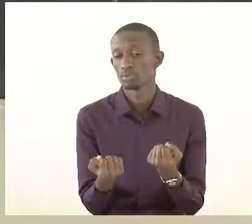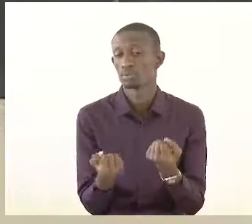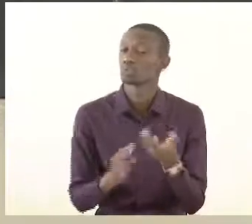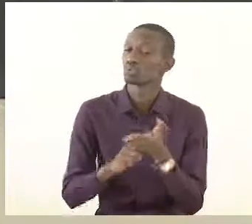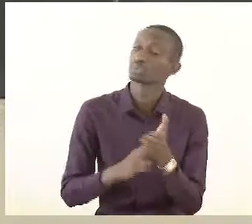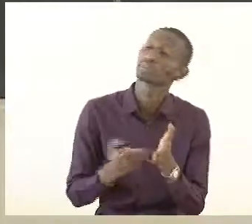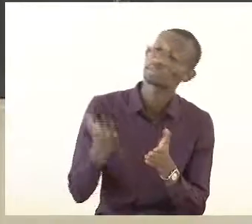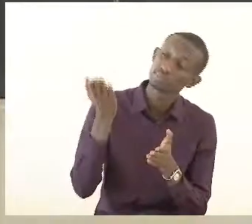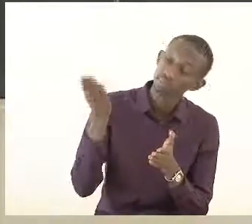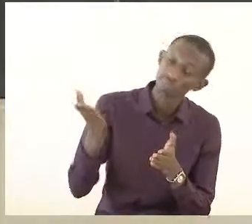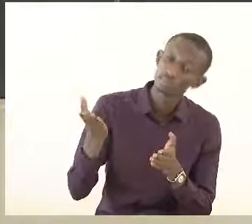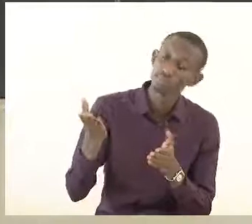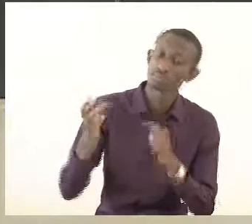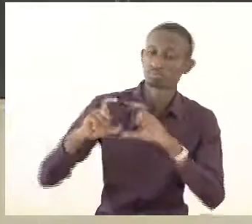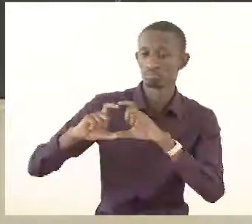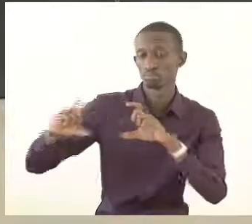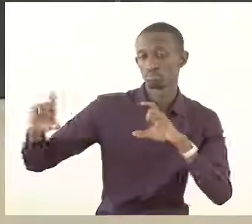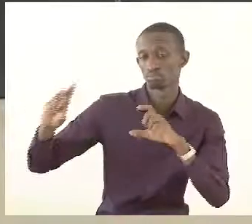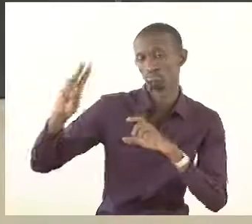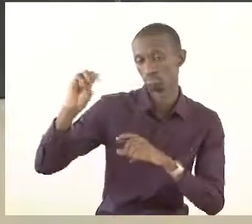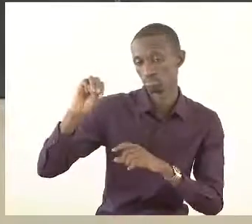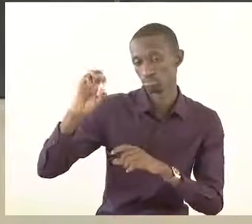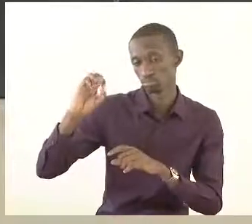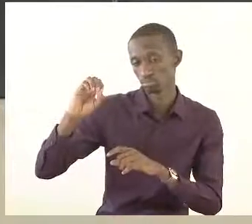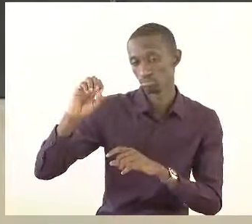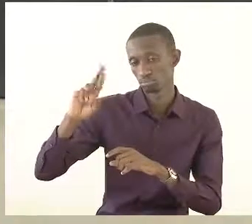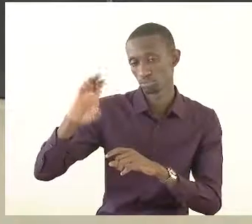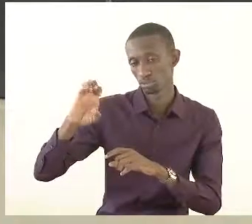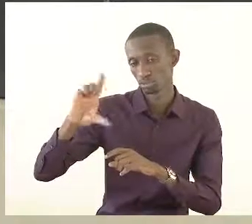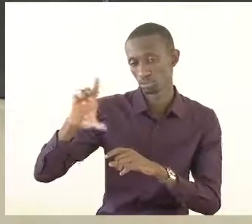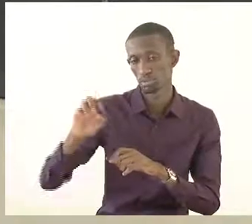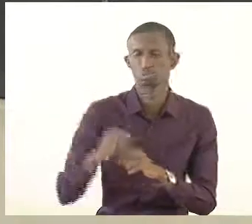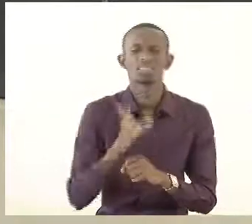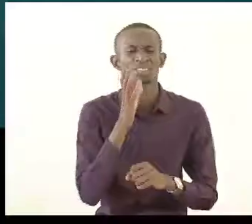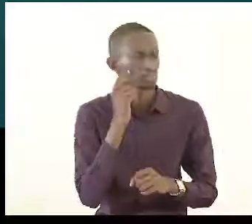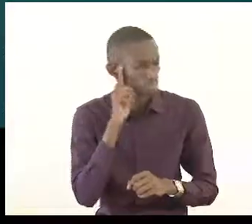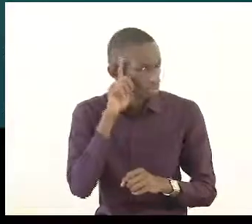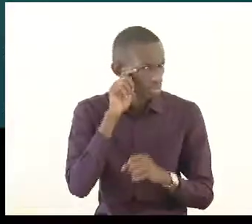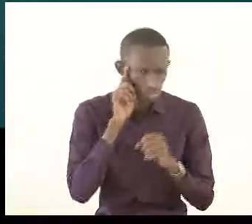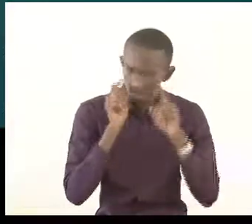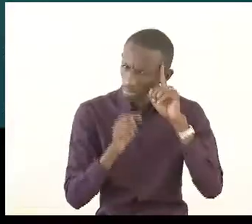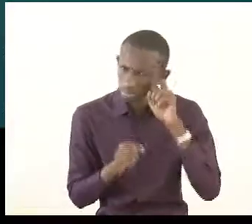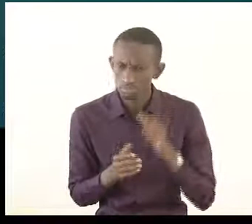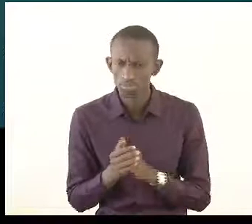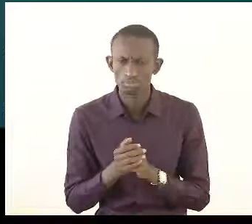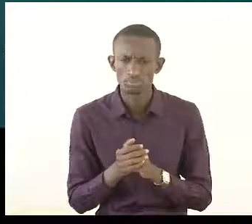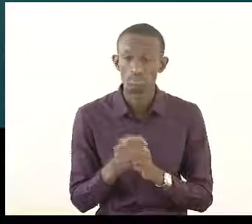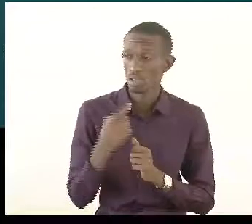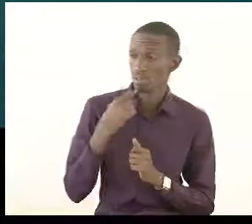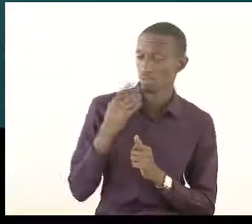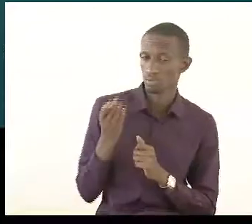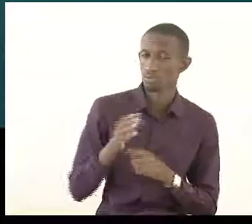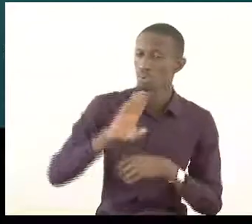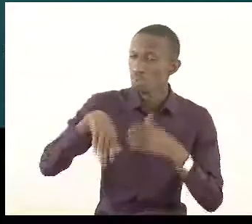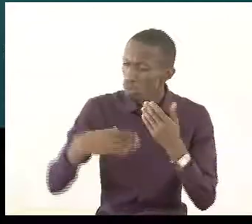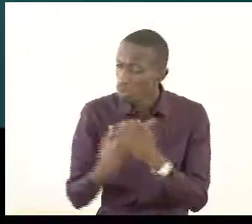formula. Now let us analyze. It is said that all of the alcohols were separately heated